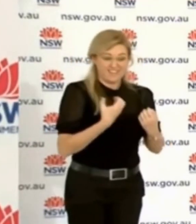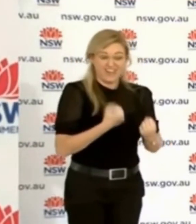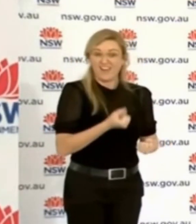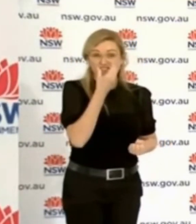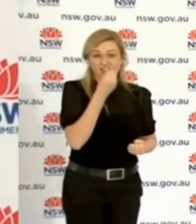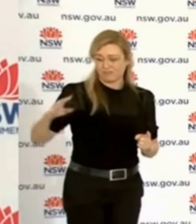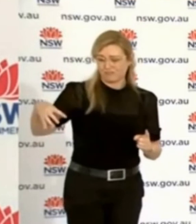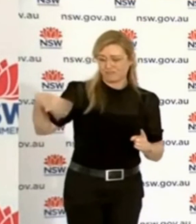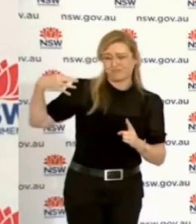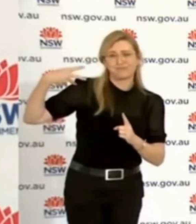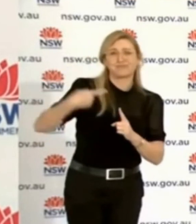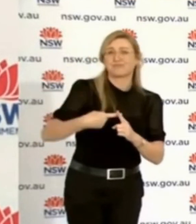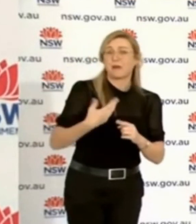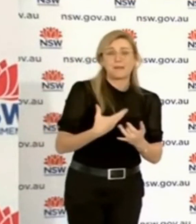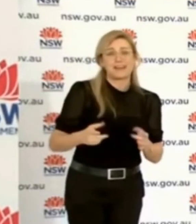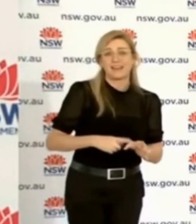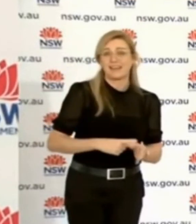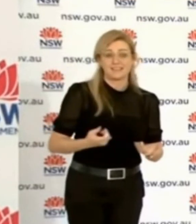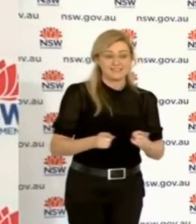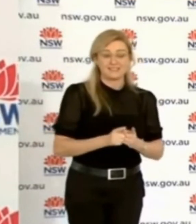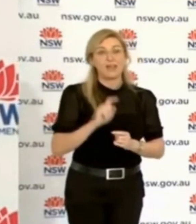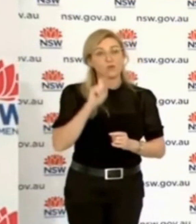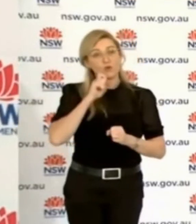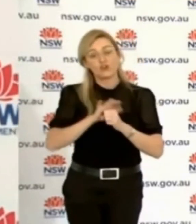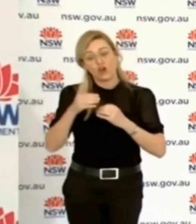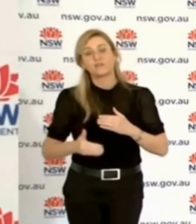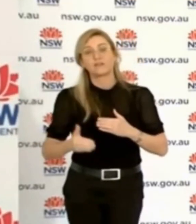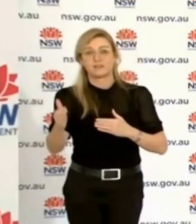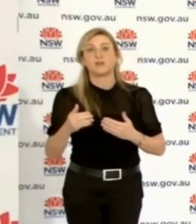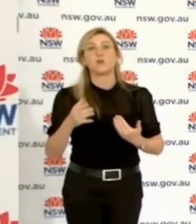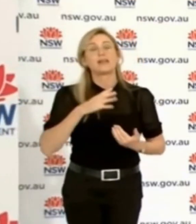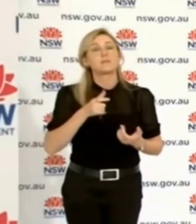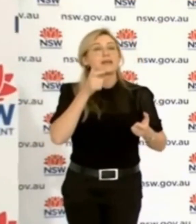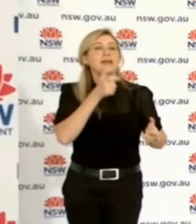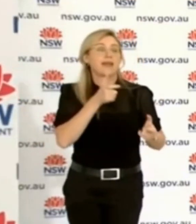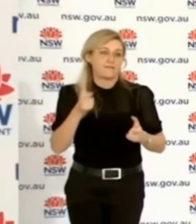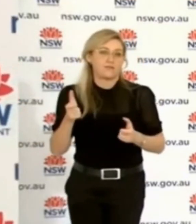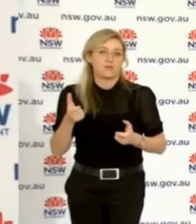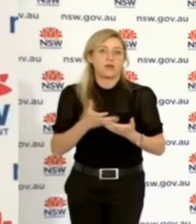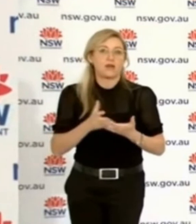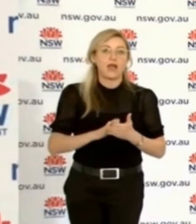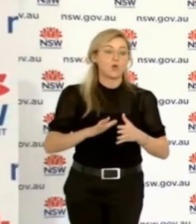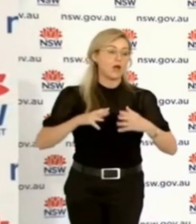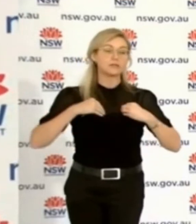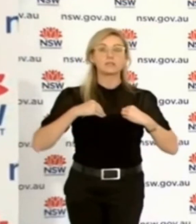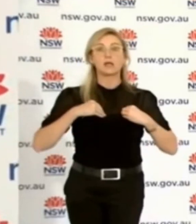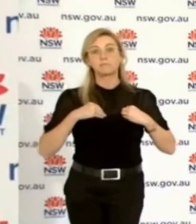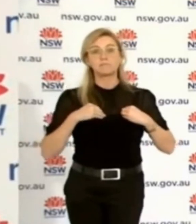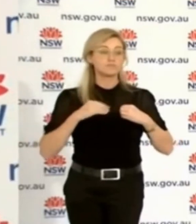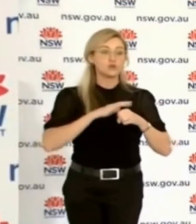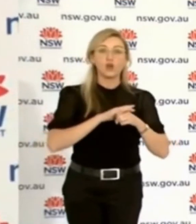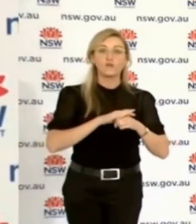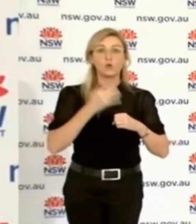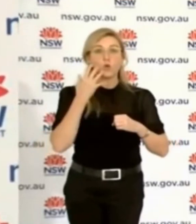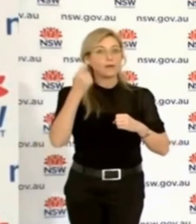is a cautious plan. As you highlight, we need to be cautious as we learn to live with this. And we also need to take in the